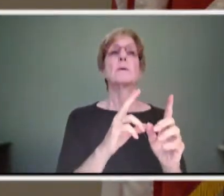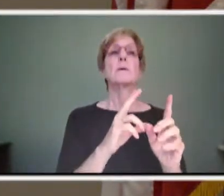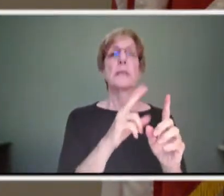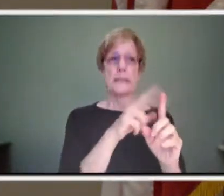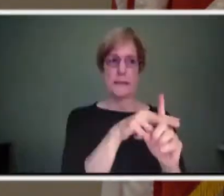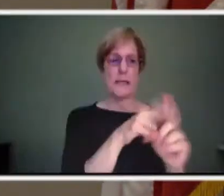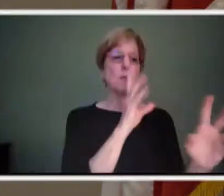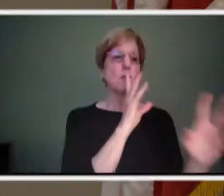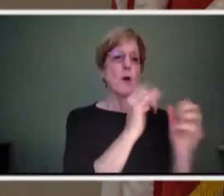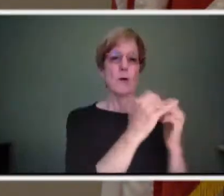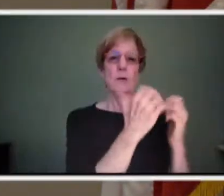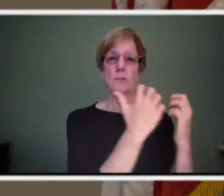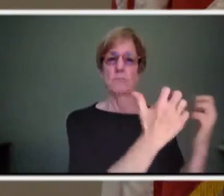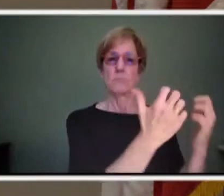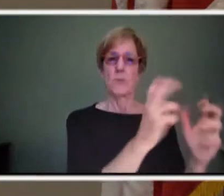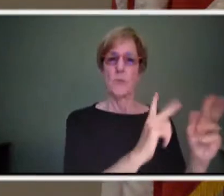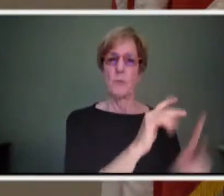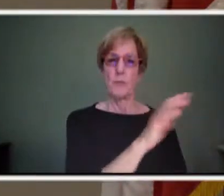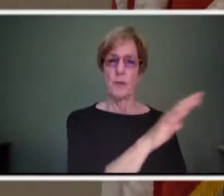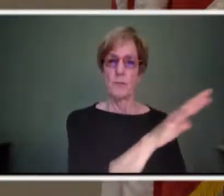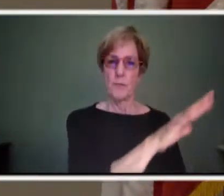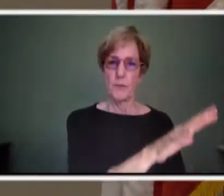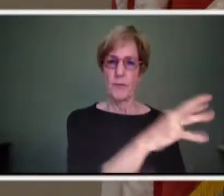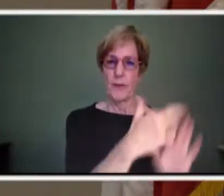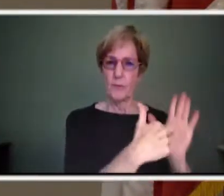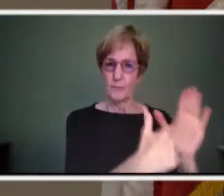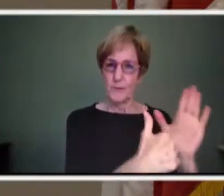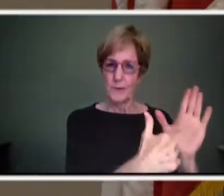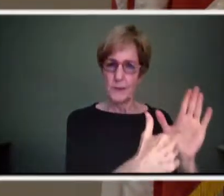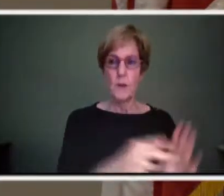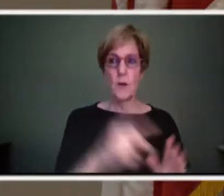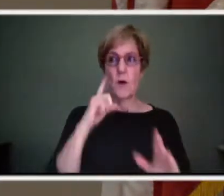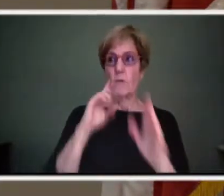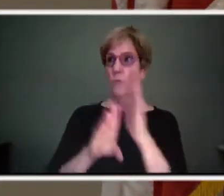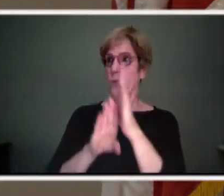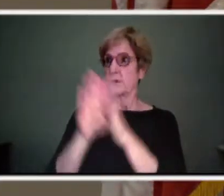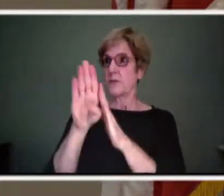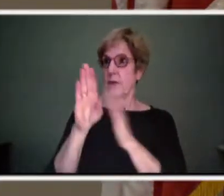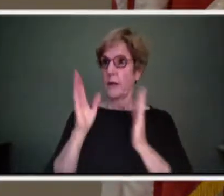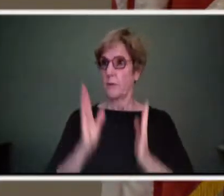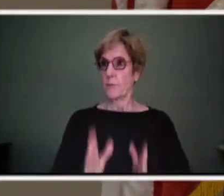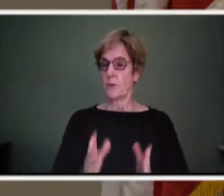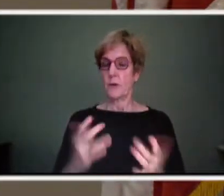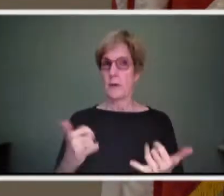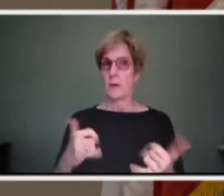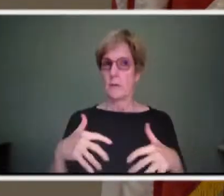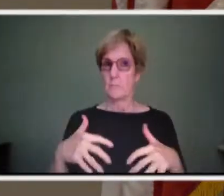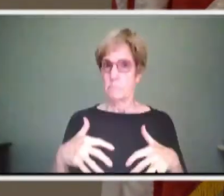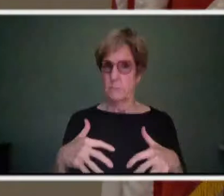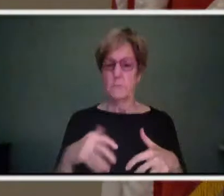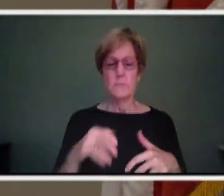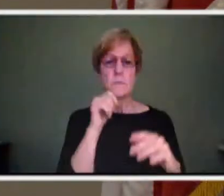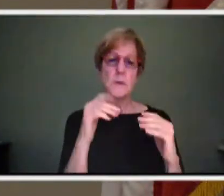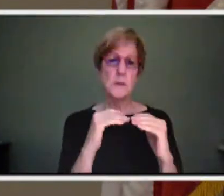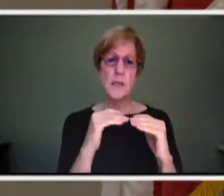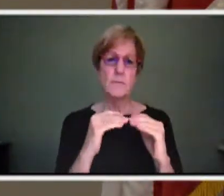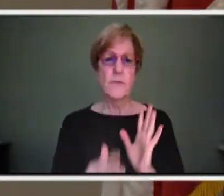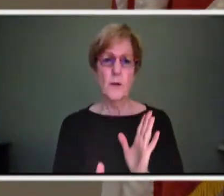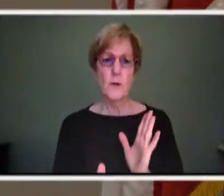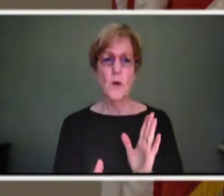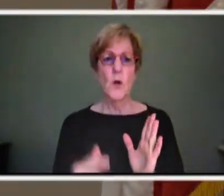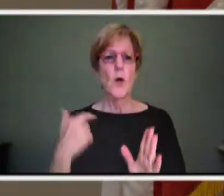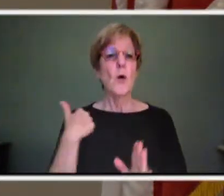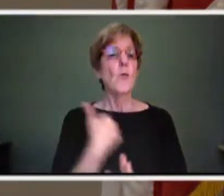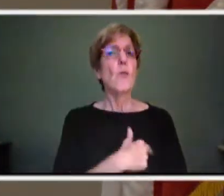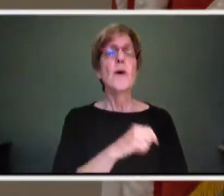people that they represent. And I think for a developer to put us in this position is unfair, because we haven't had